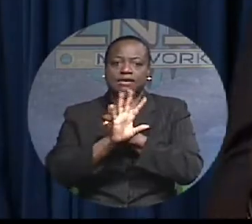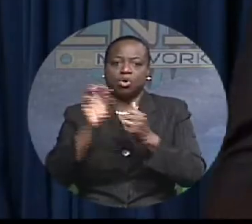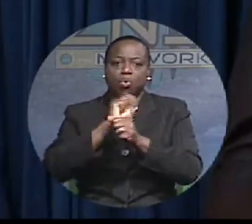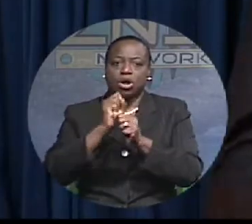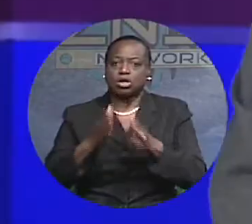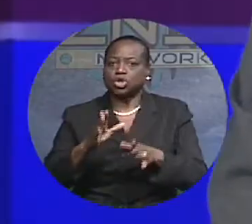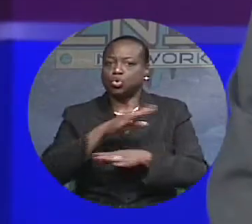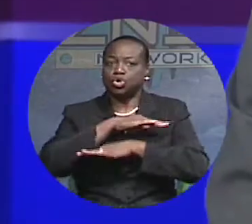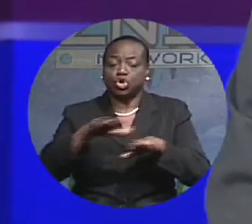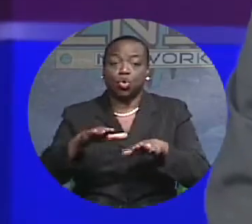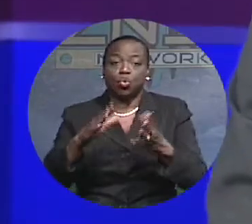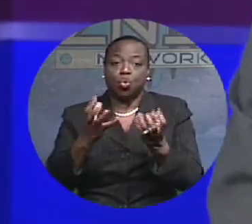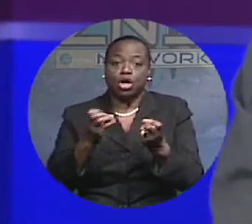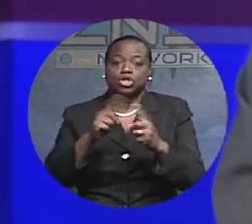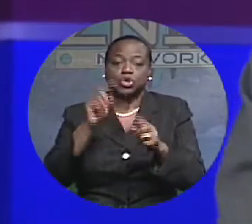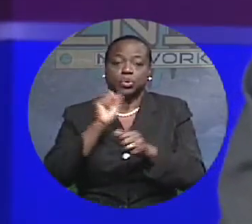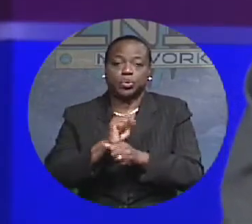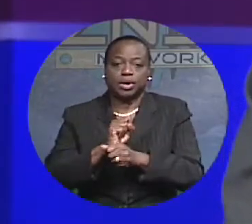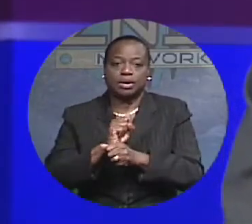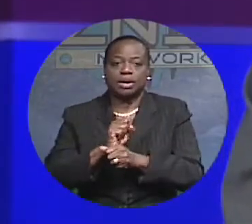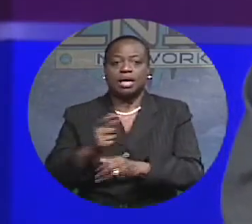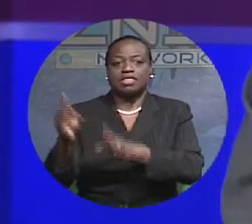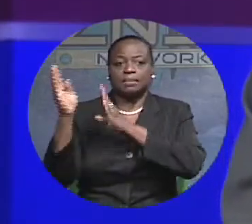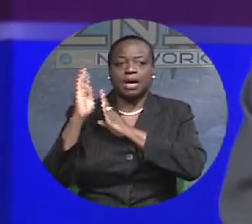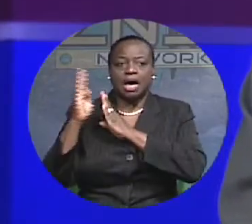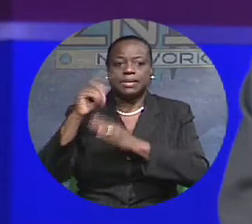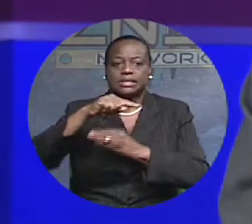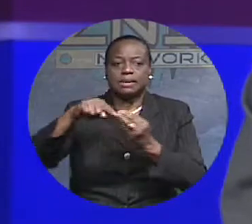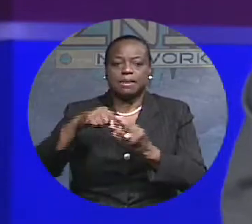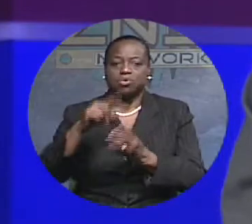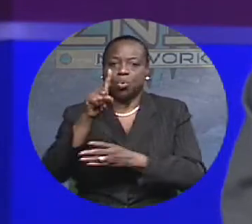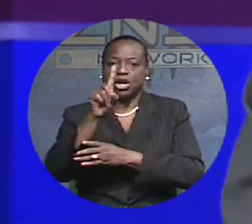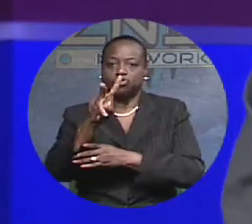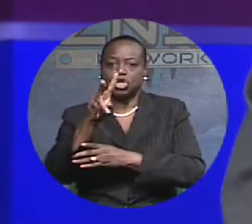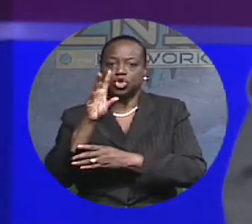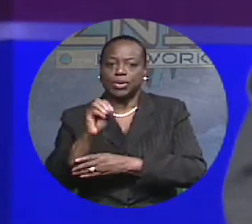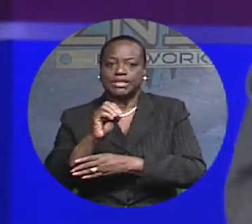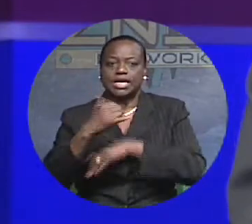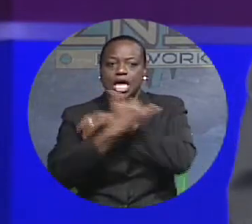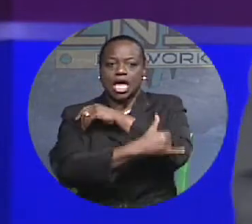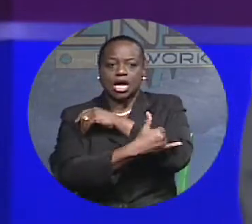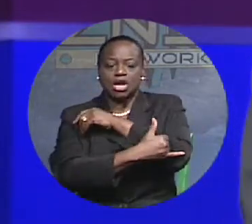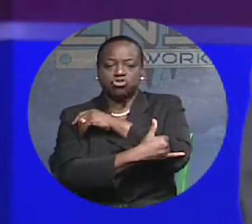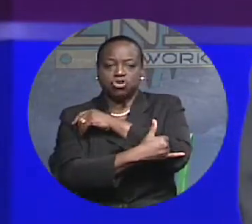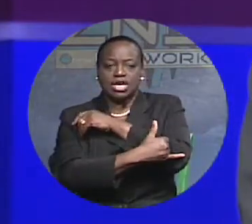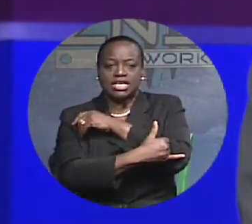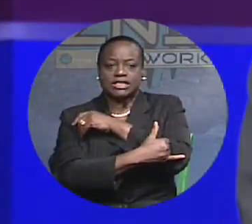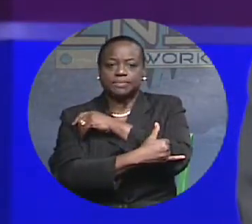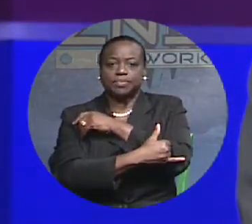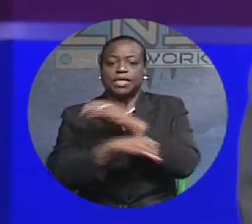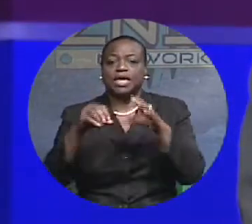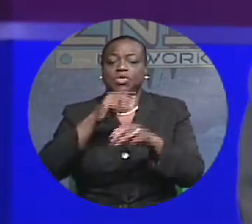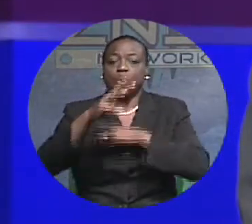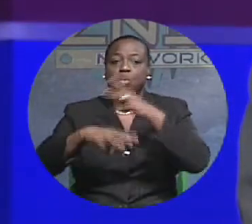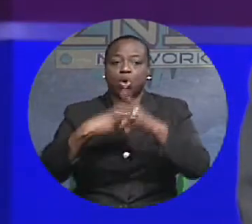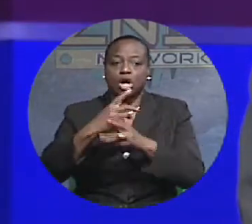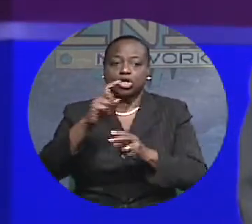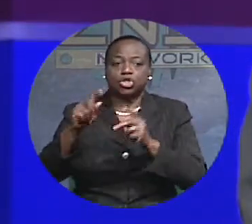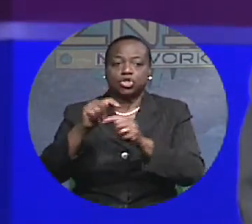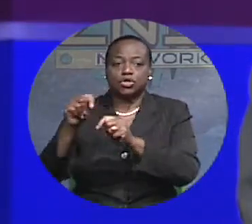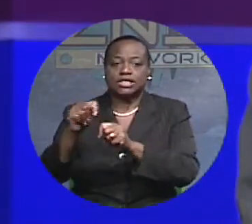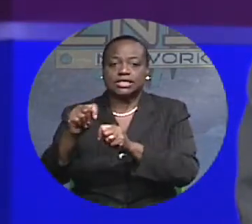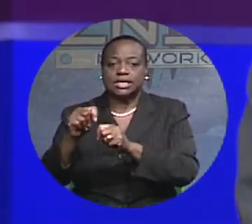performing. The Bahamas is among 120 countries participating in the 20th session of the United Nations World Tourism Organization's